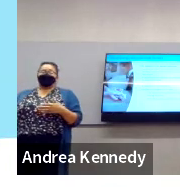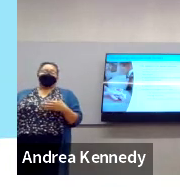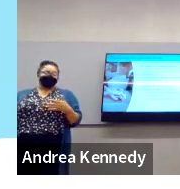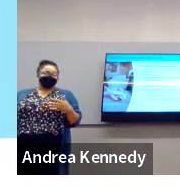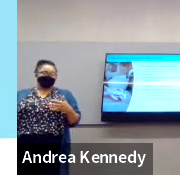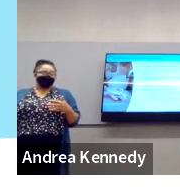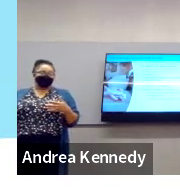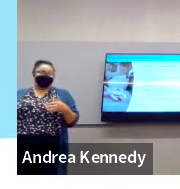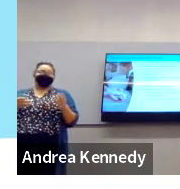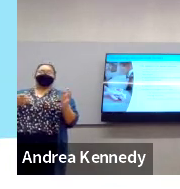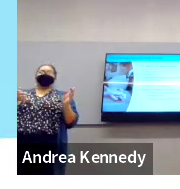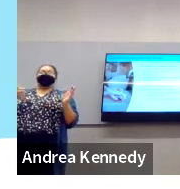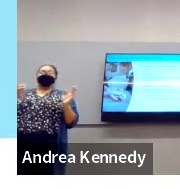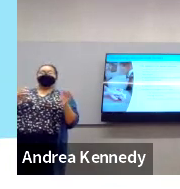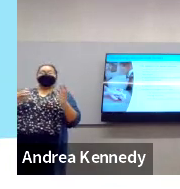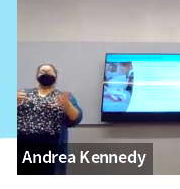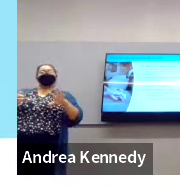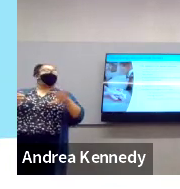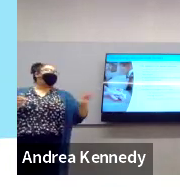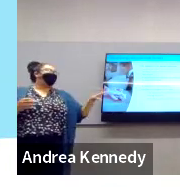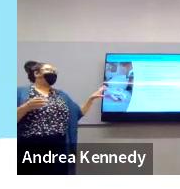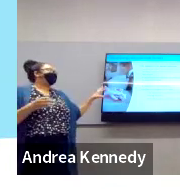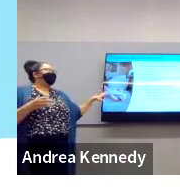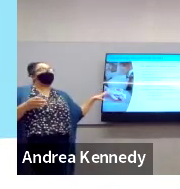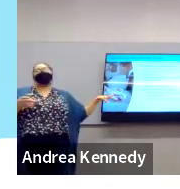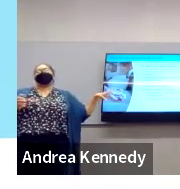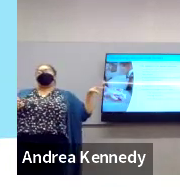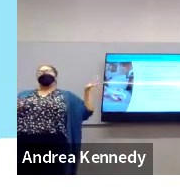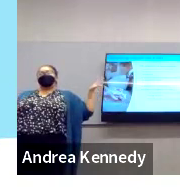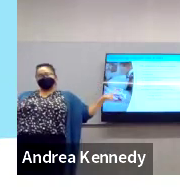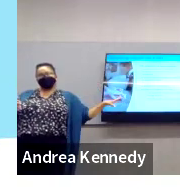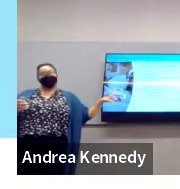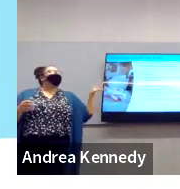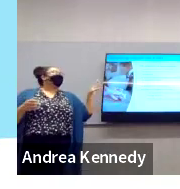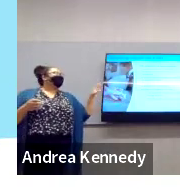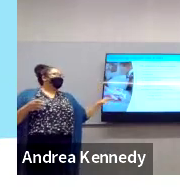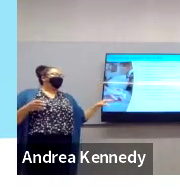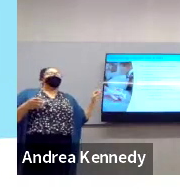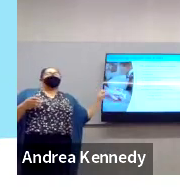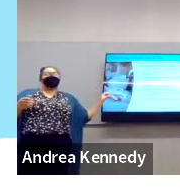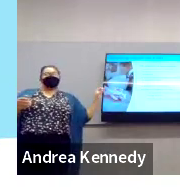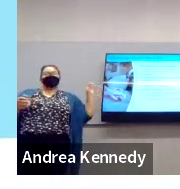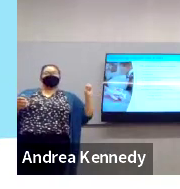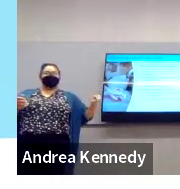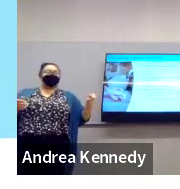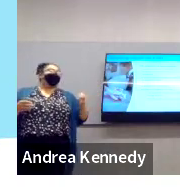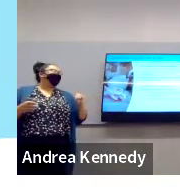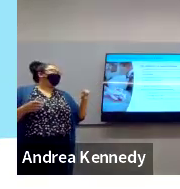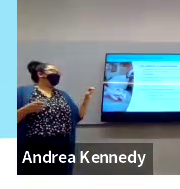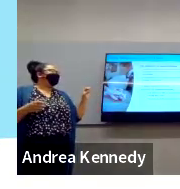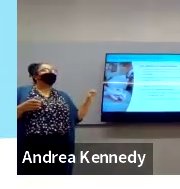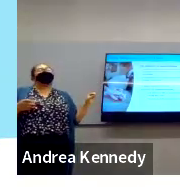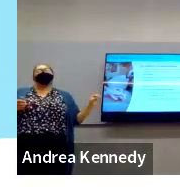However, I do want to mention that this process is taking part after the petition process is